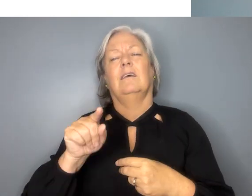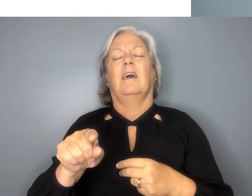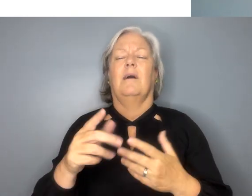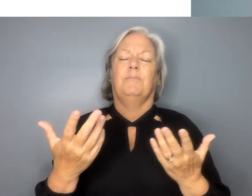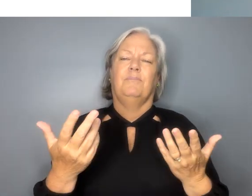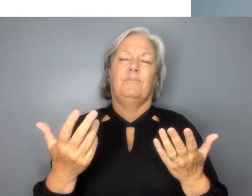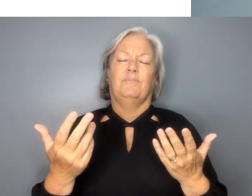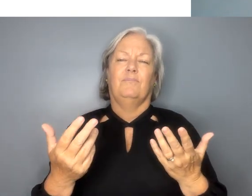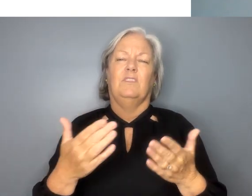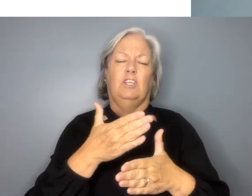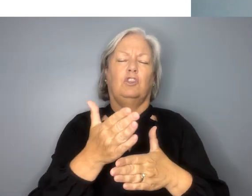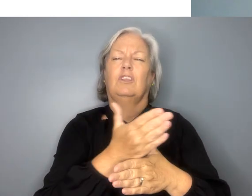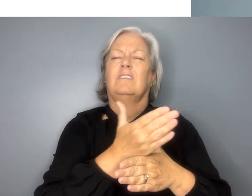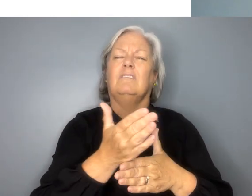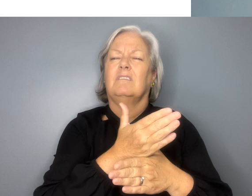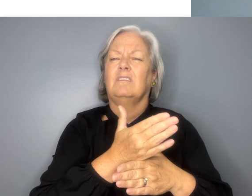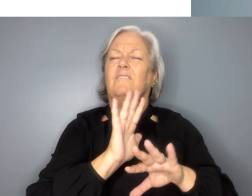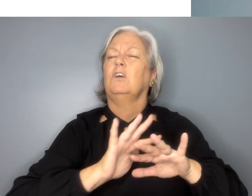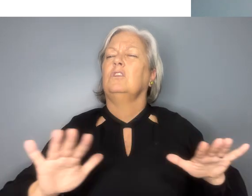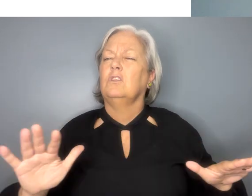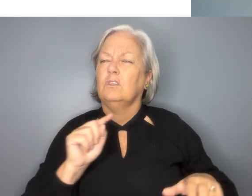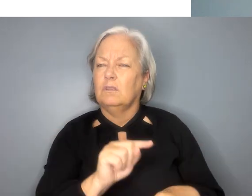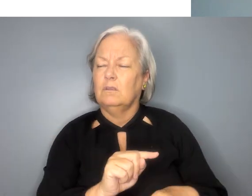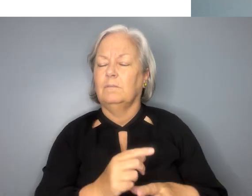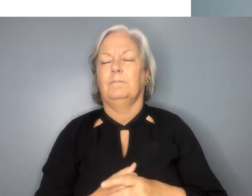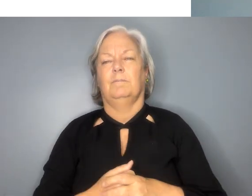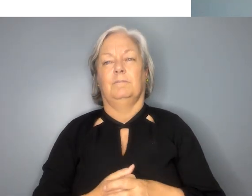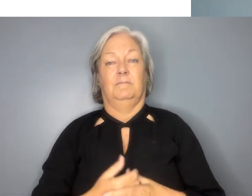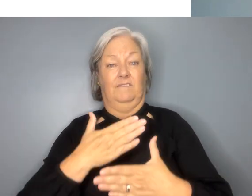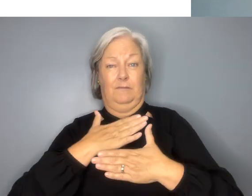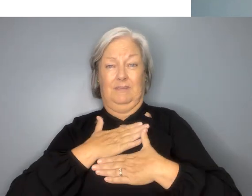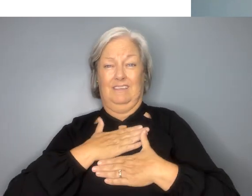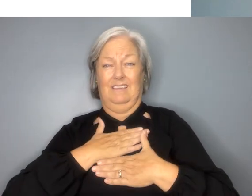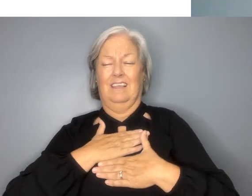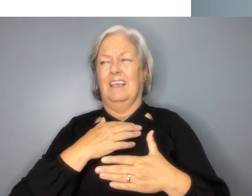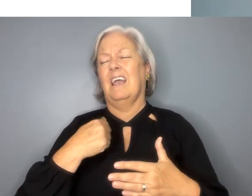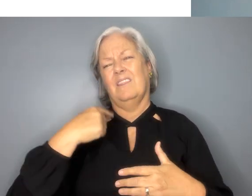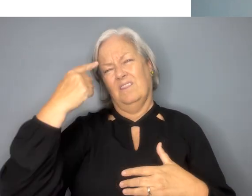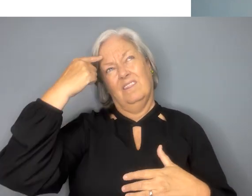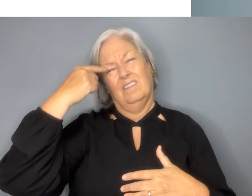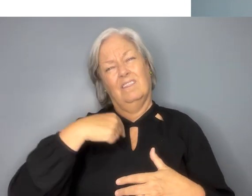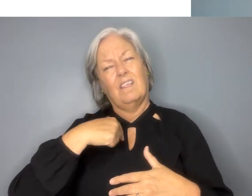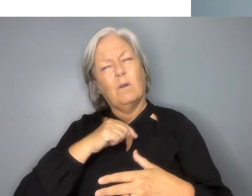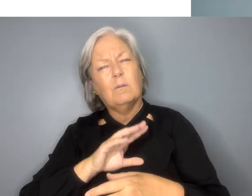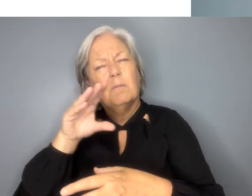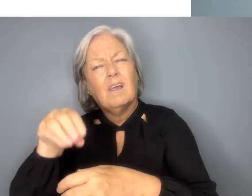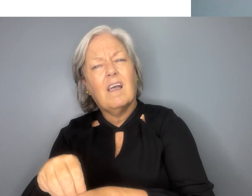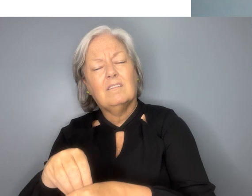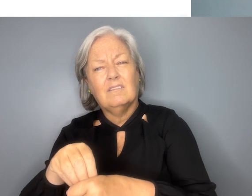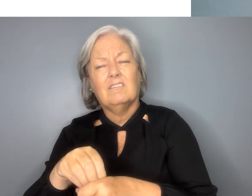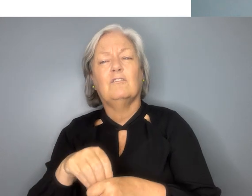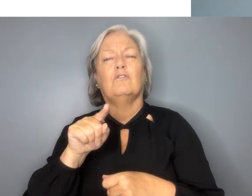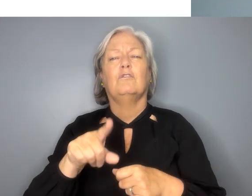gender diverse people. But for myself, I do think that I was part of